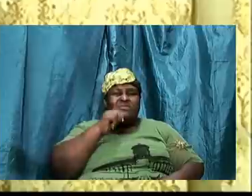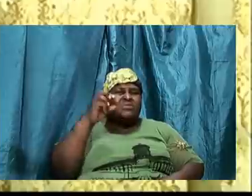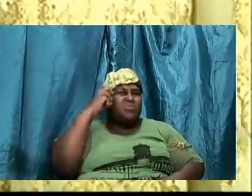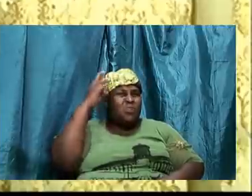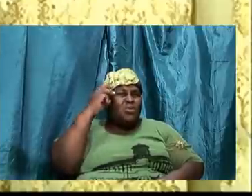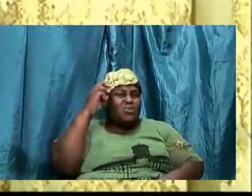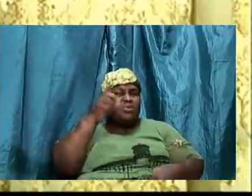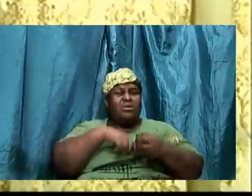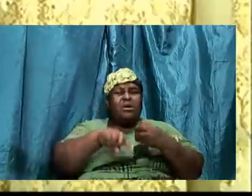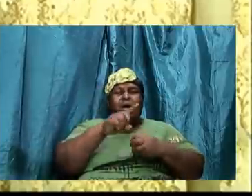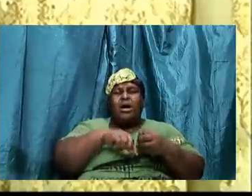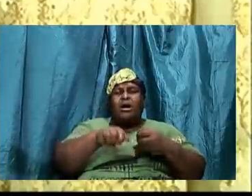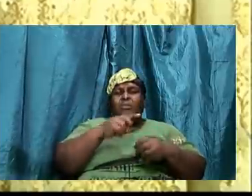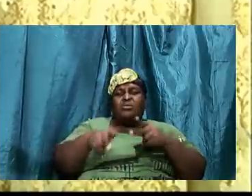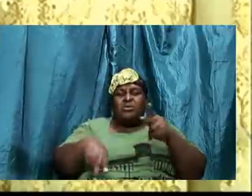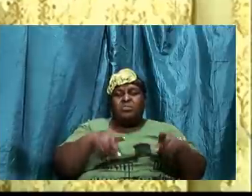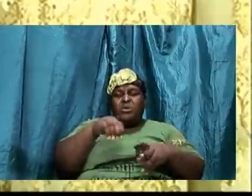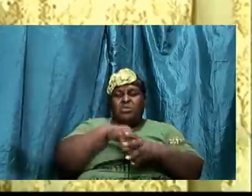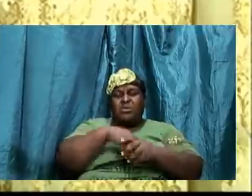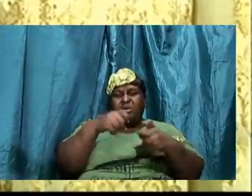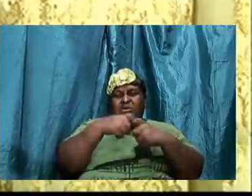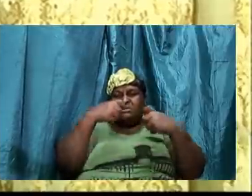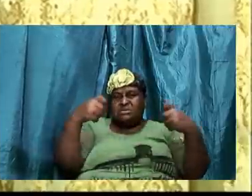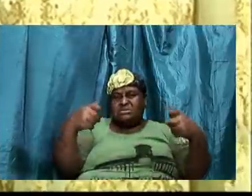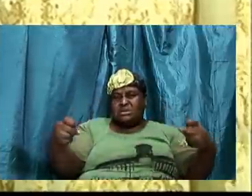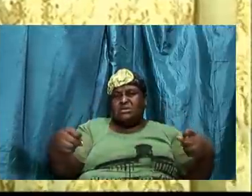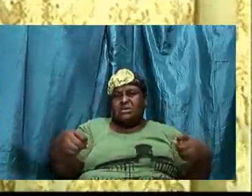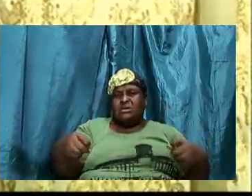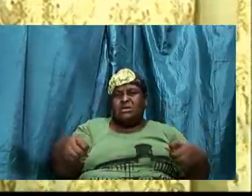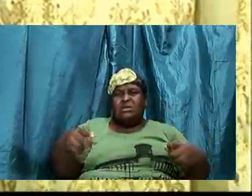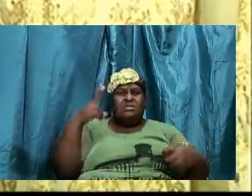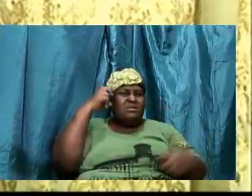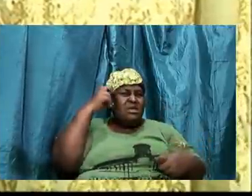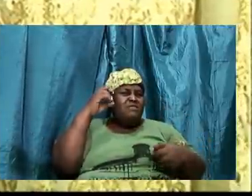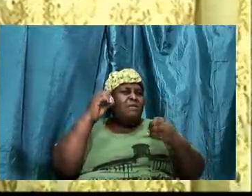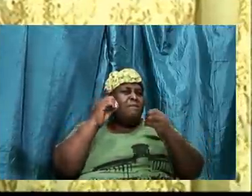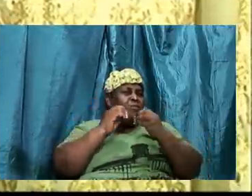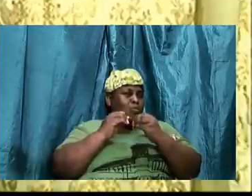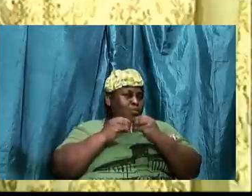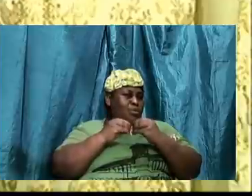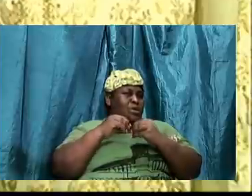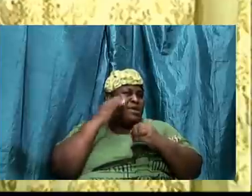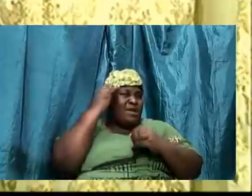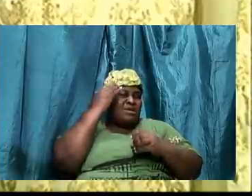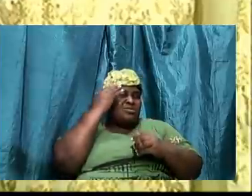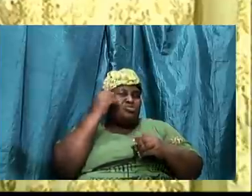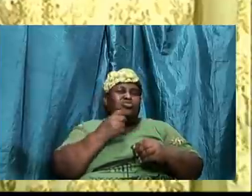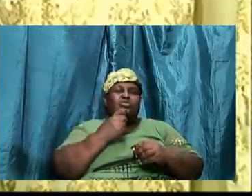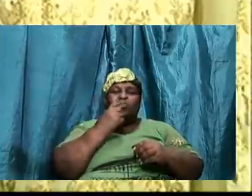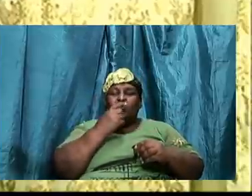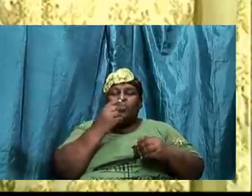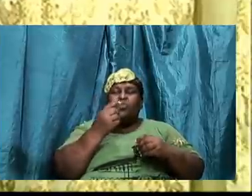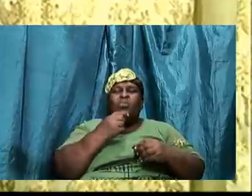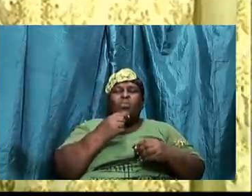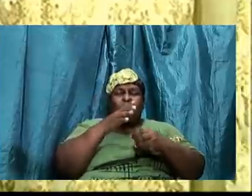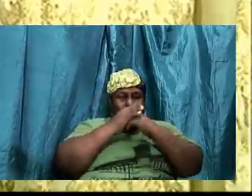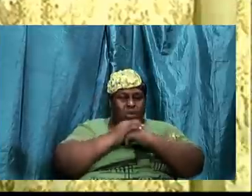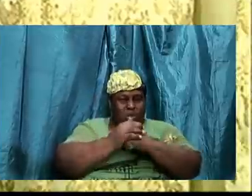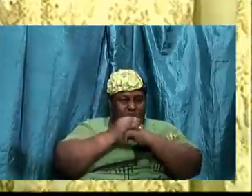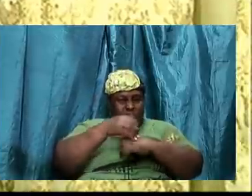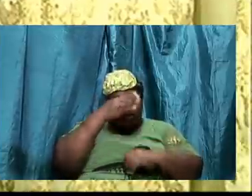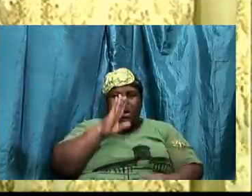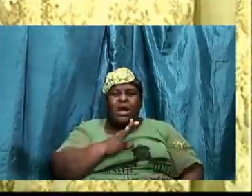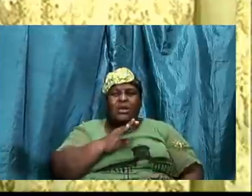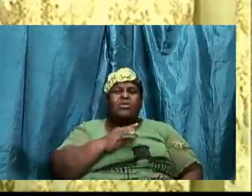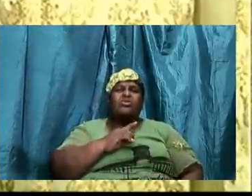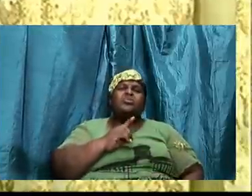more concerned about those who are serving God, because you are a threat to him. You can